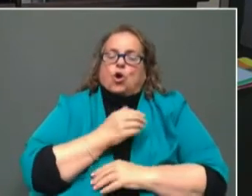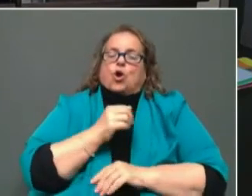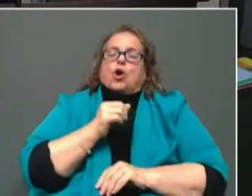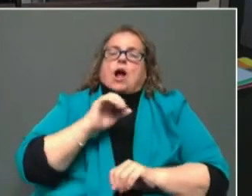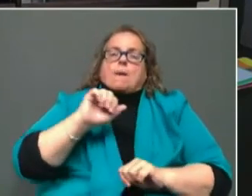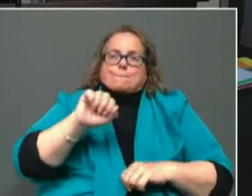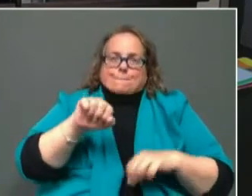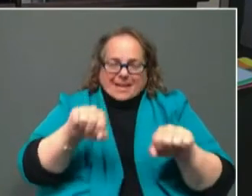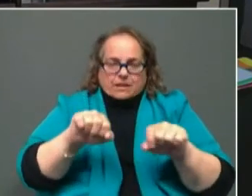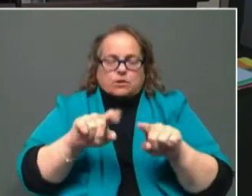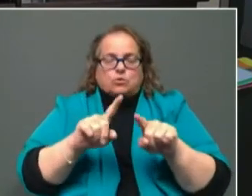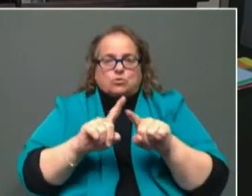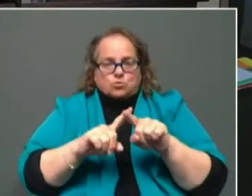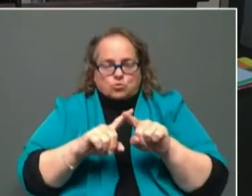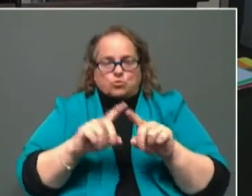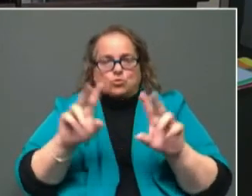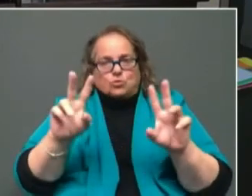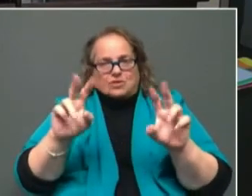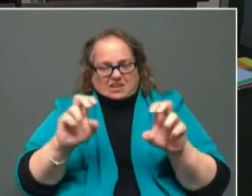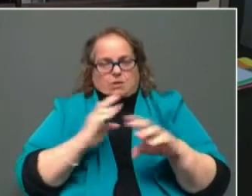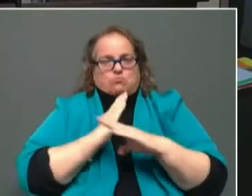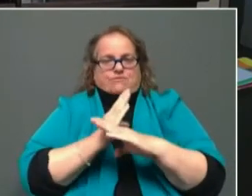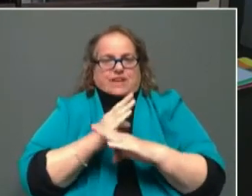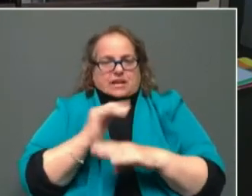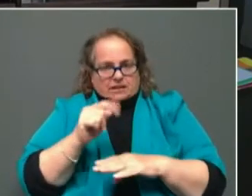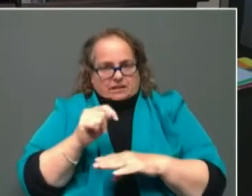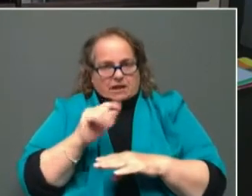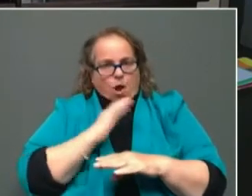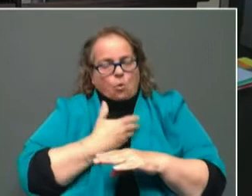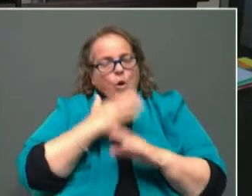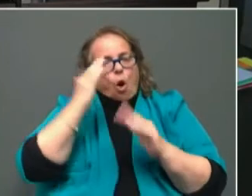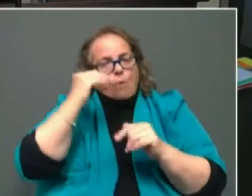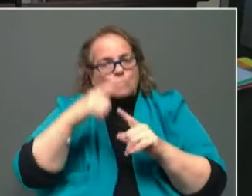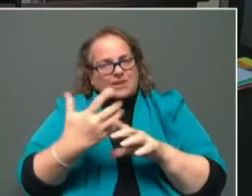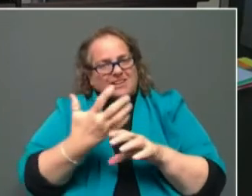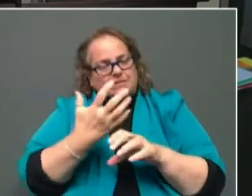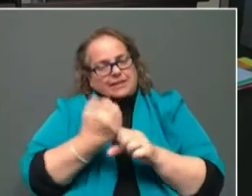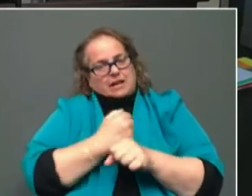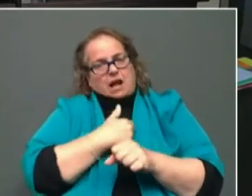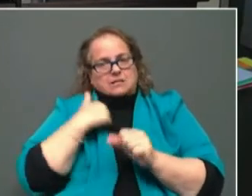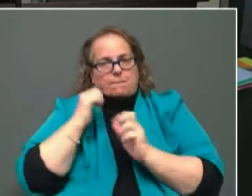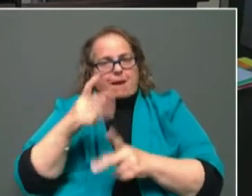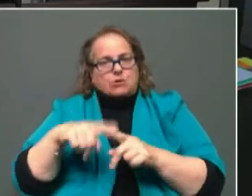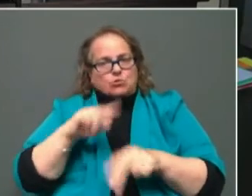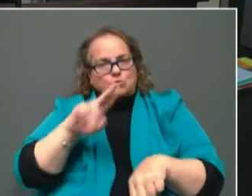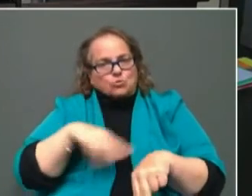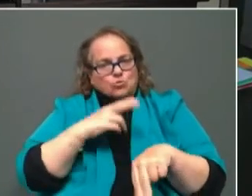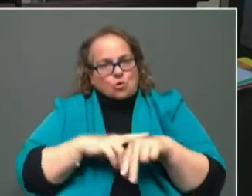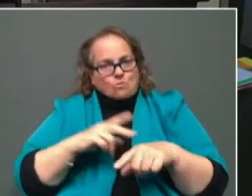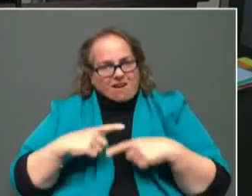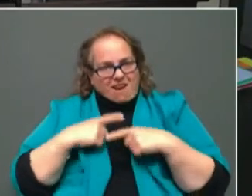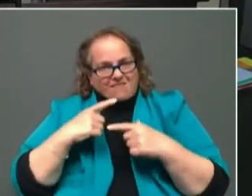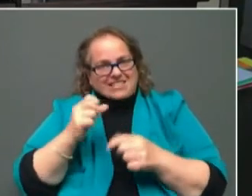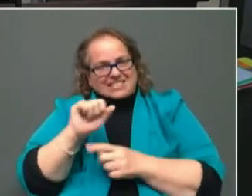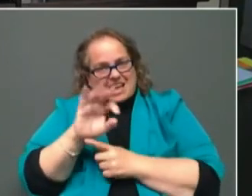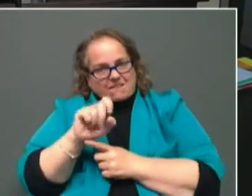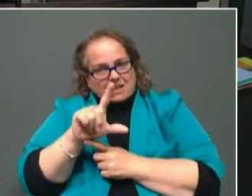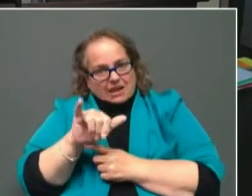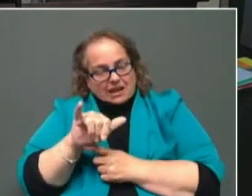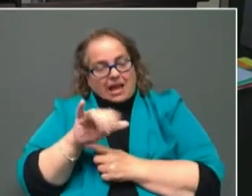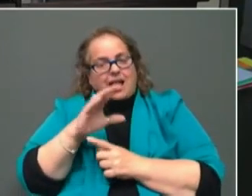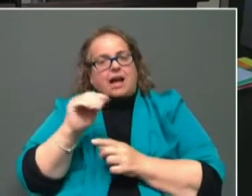the shot of hope that get us out of this mess and get us back to our lives safely and as fully as